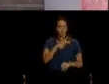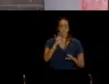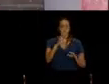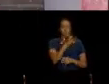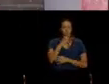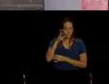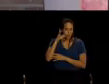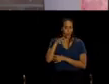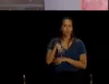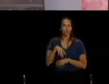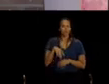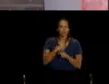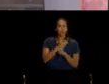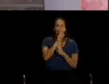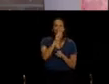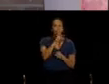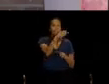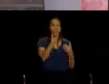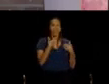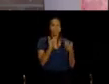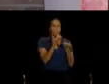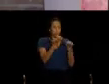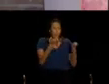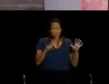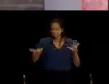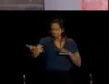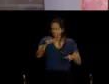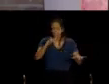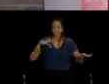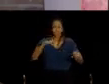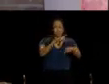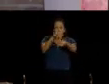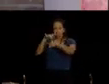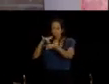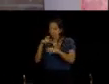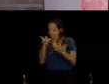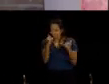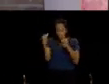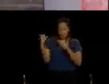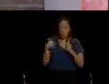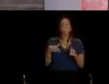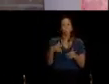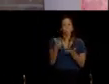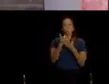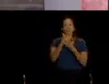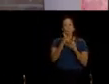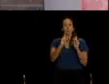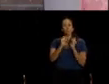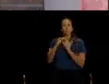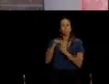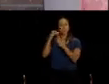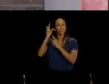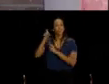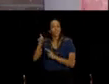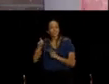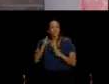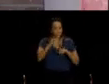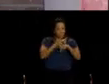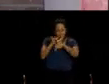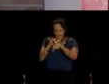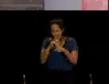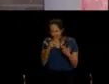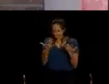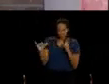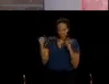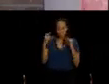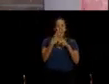is outfitted with equipment to help young people with special needs get personalized sensory input that helps